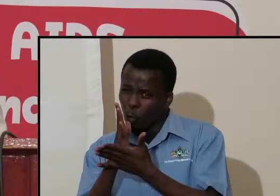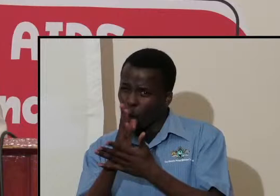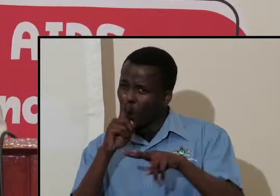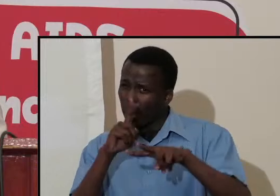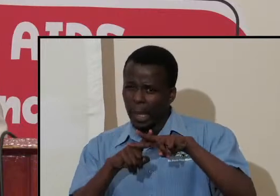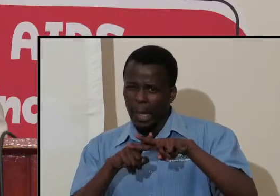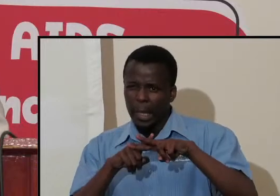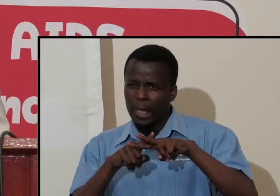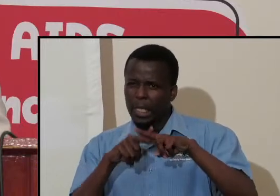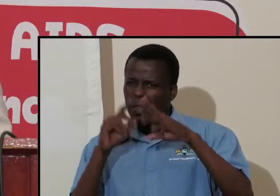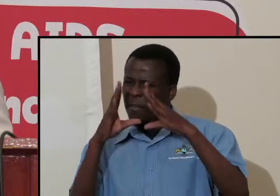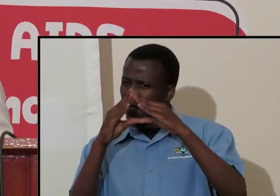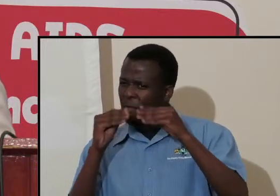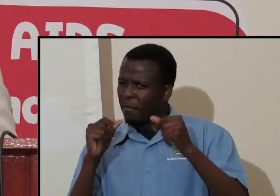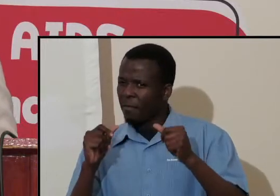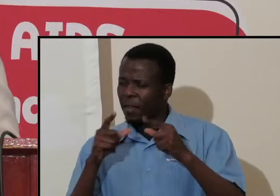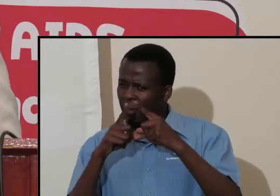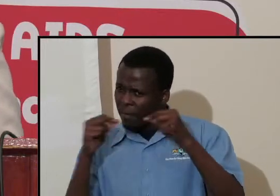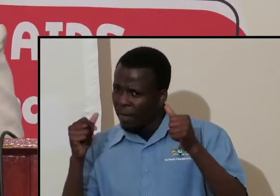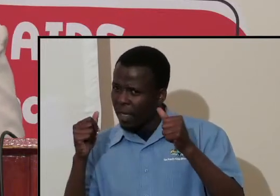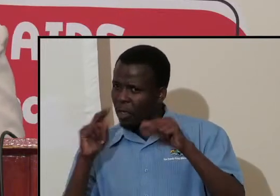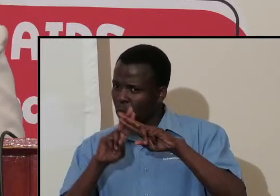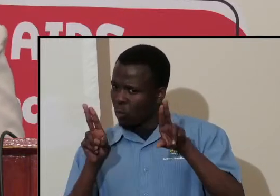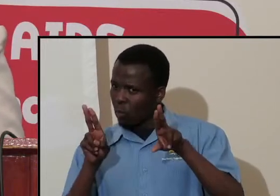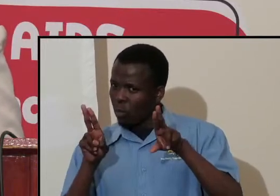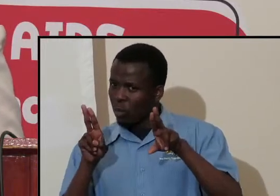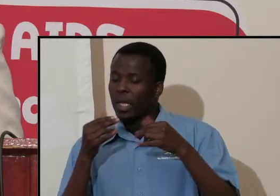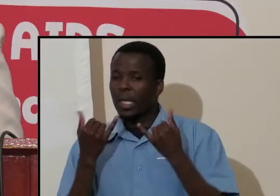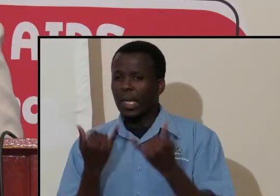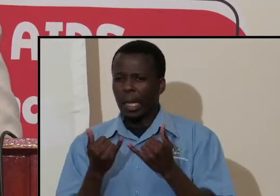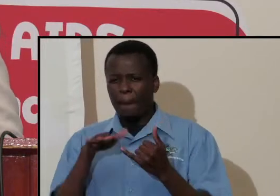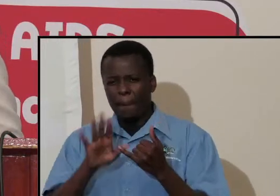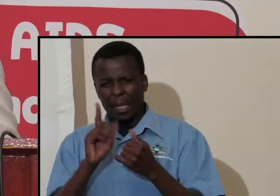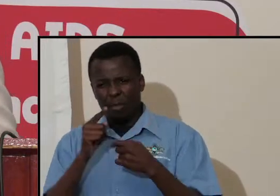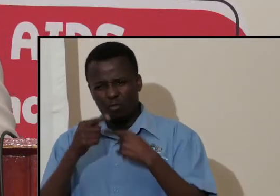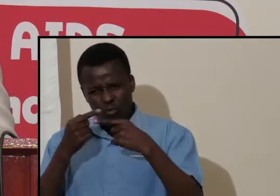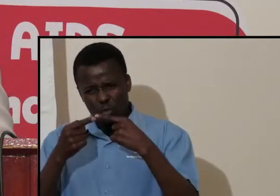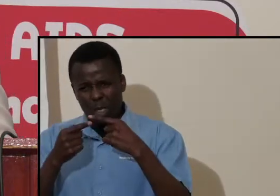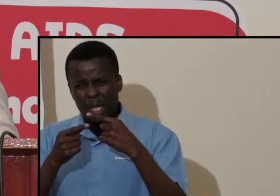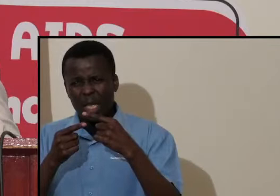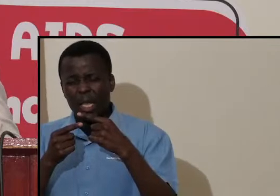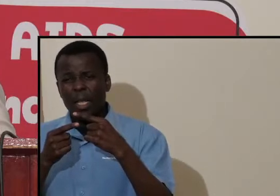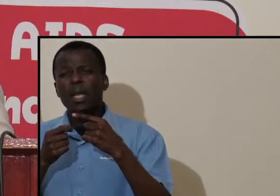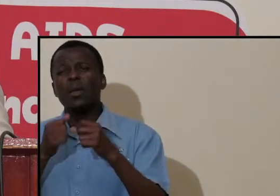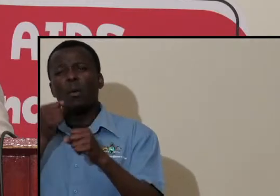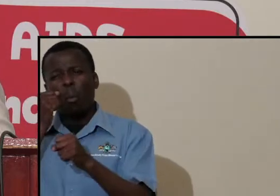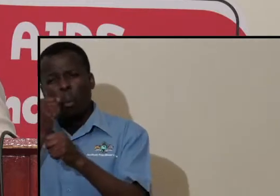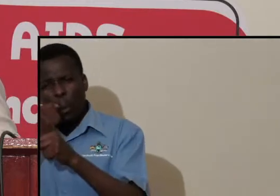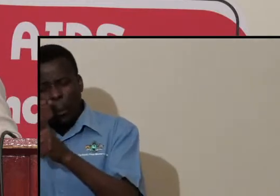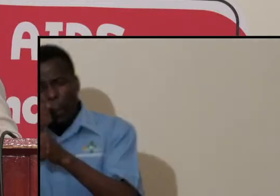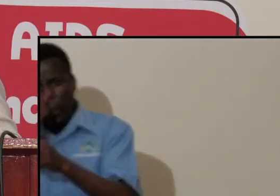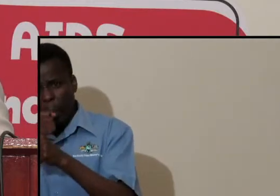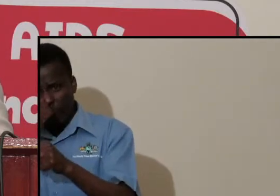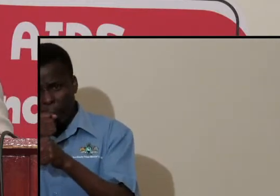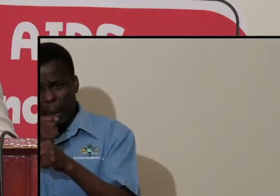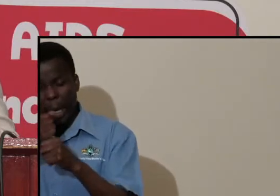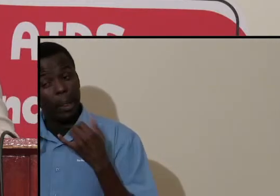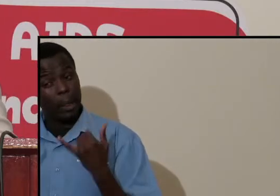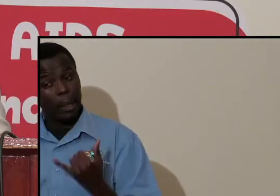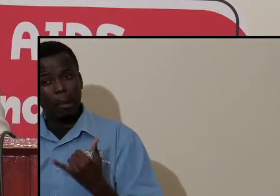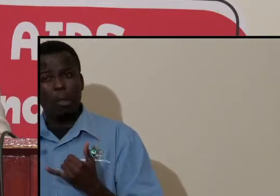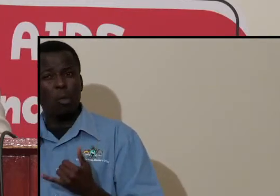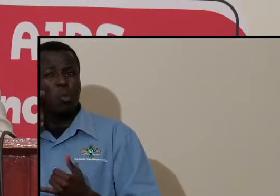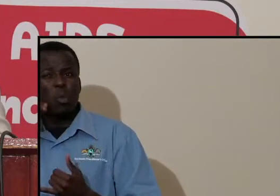yet. We are now on the last mile, and now, more than ever, we need